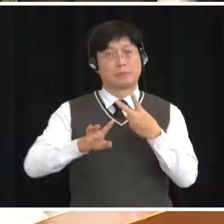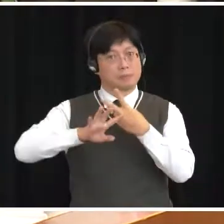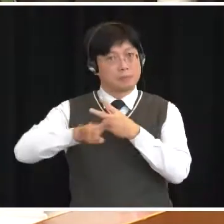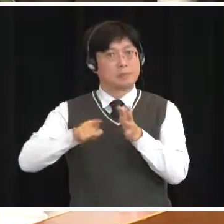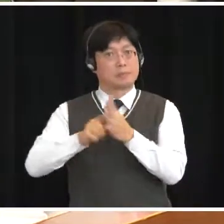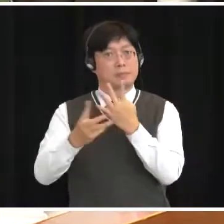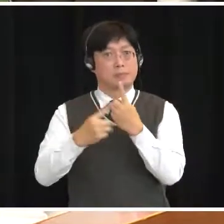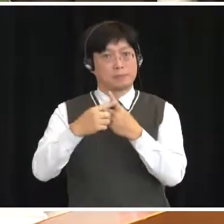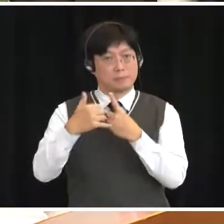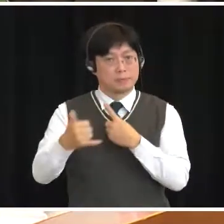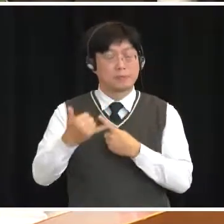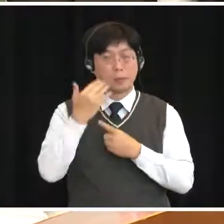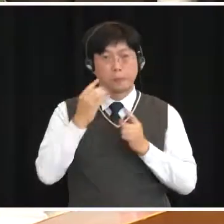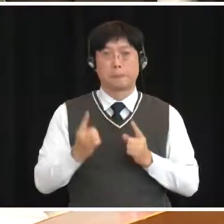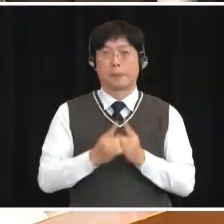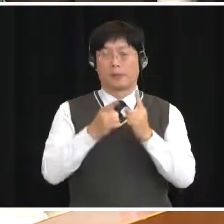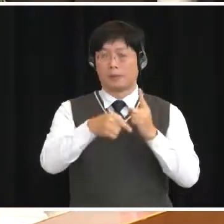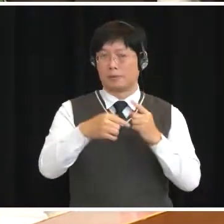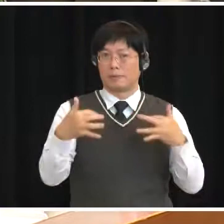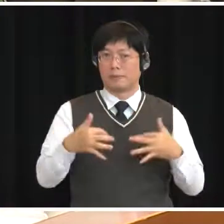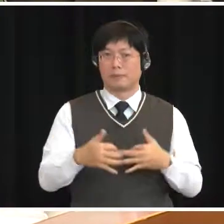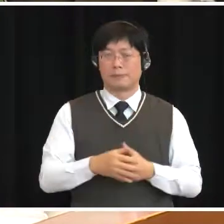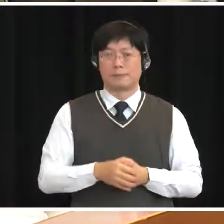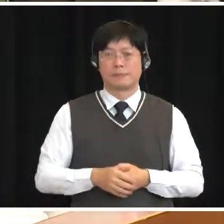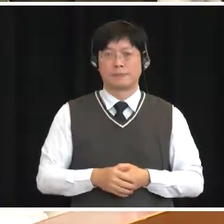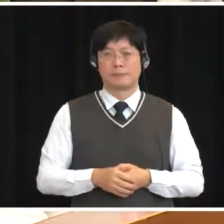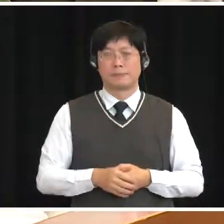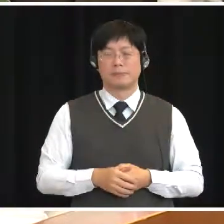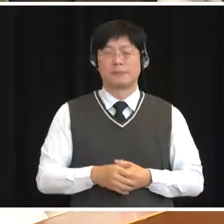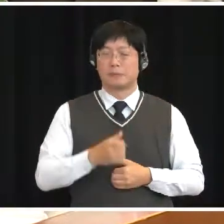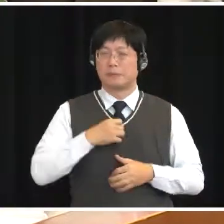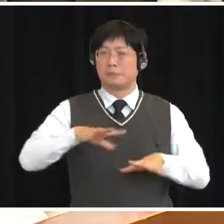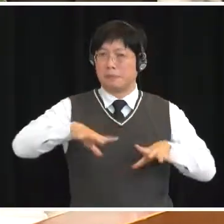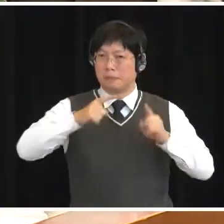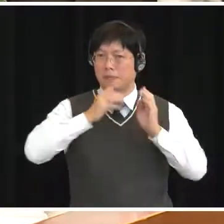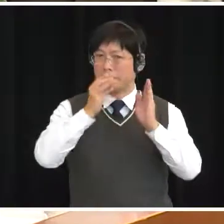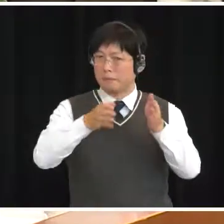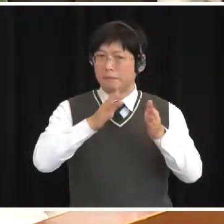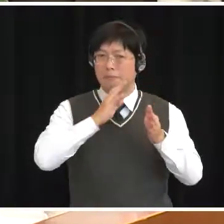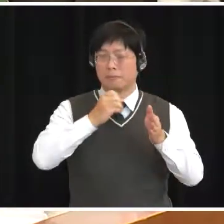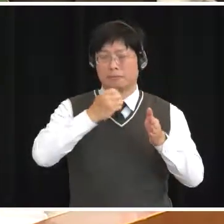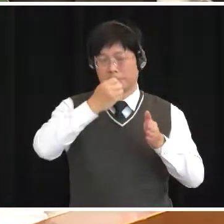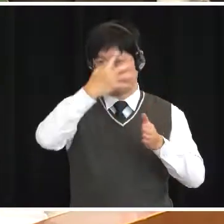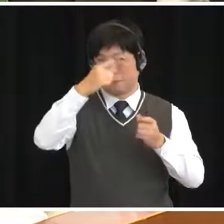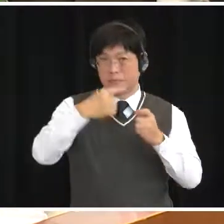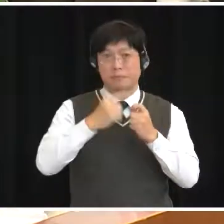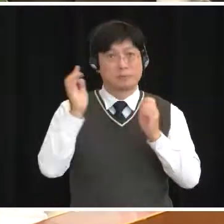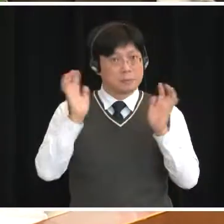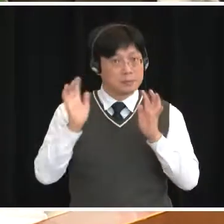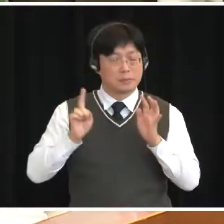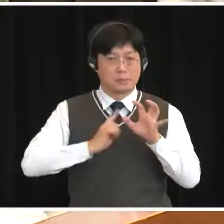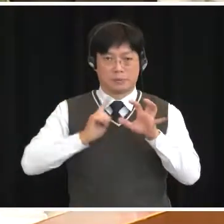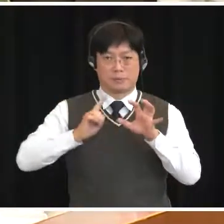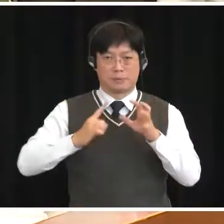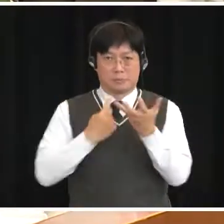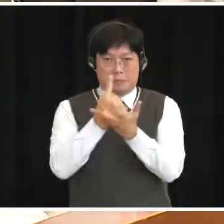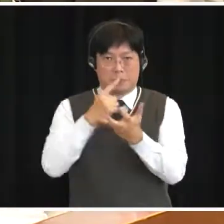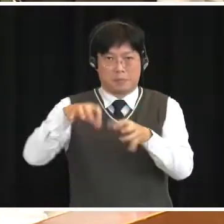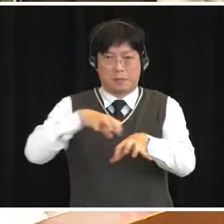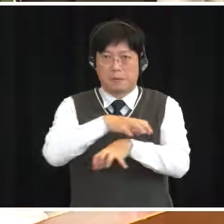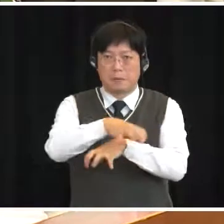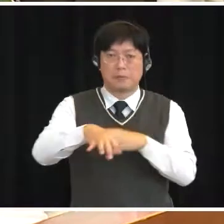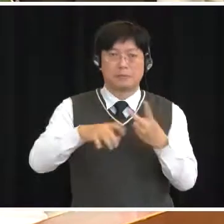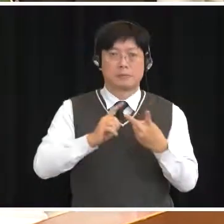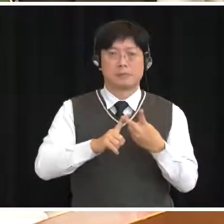I think social workers or other professionals, when deal with children's affairs, we have to look at the